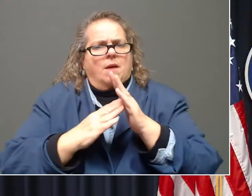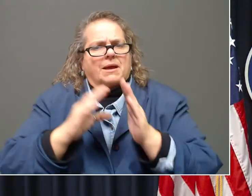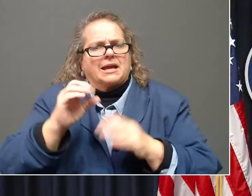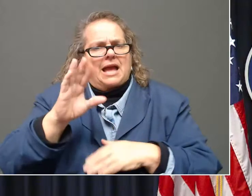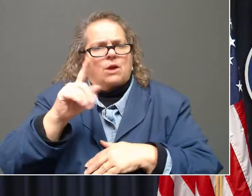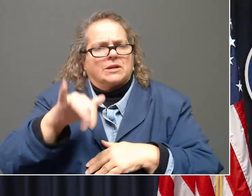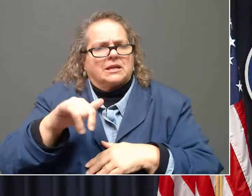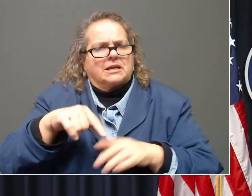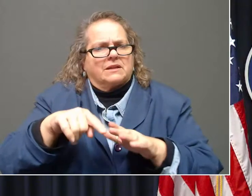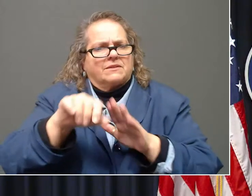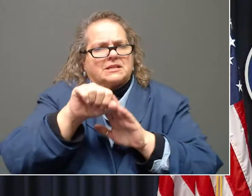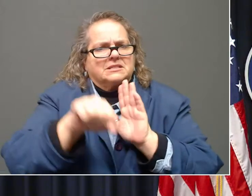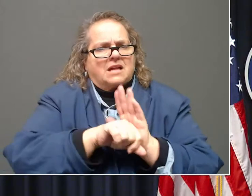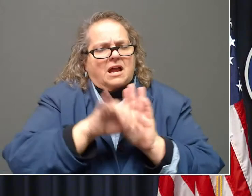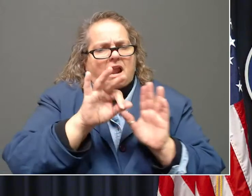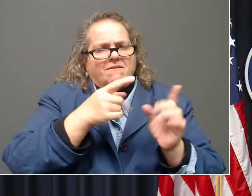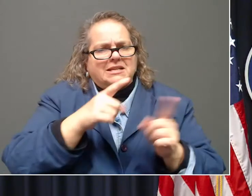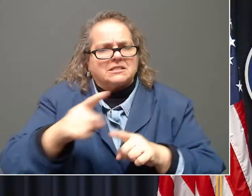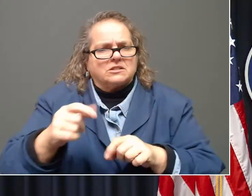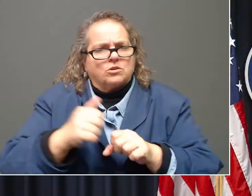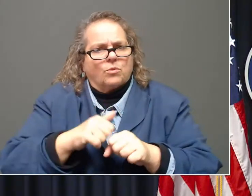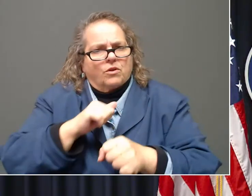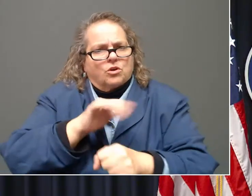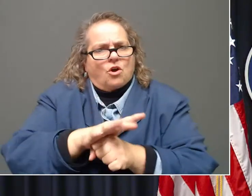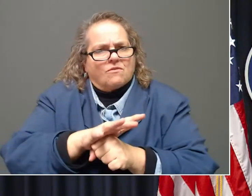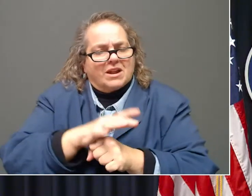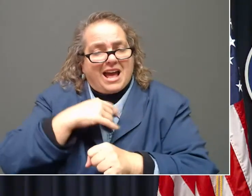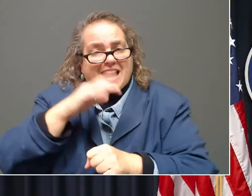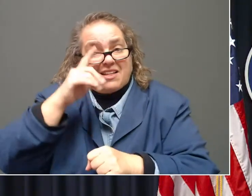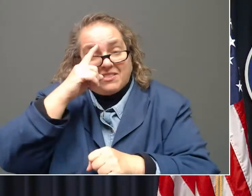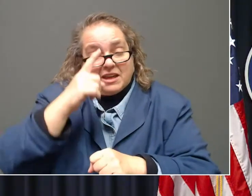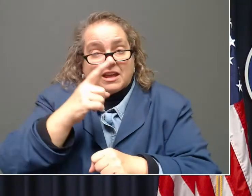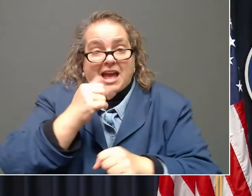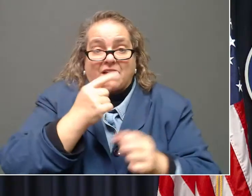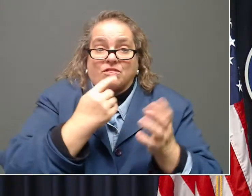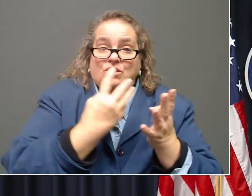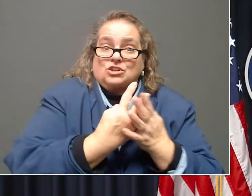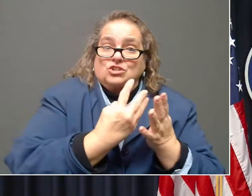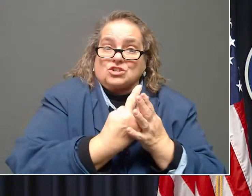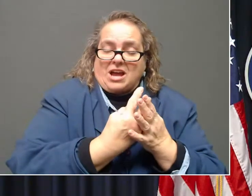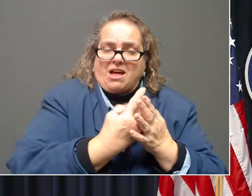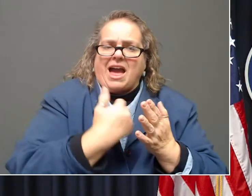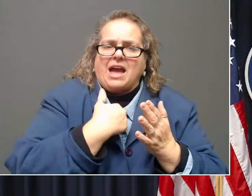to be a significant help. Tom Latek from Kentucky Today.